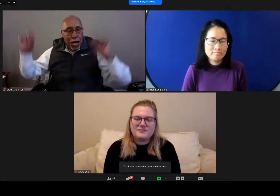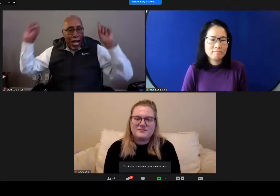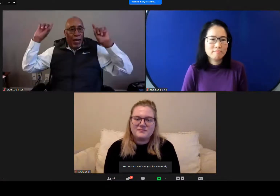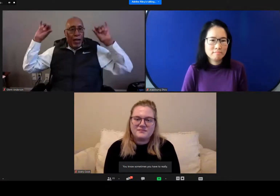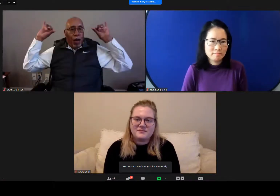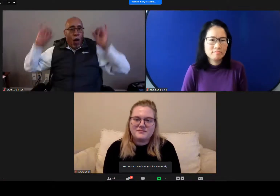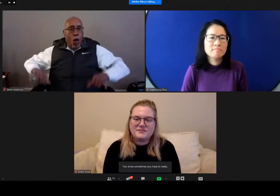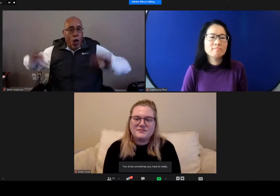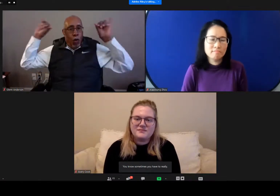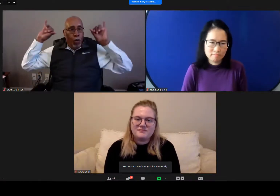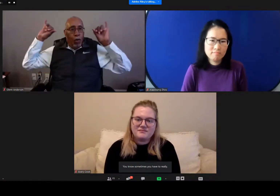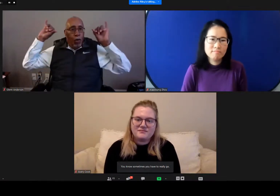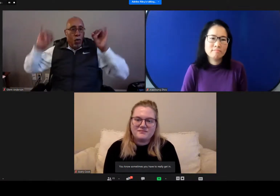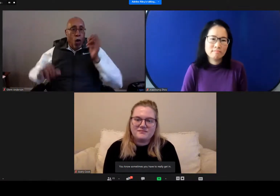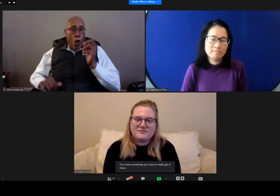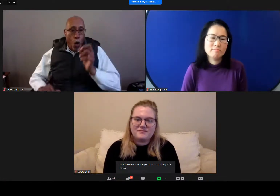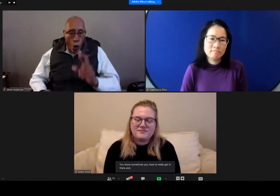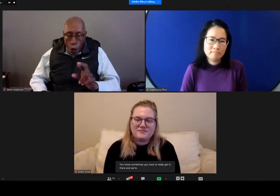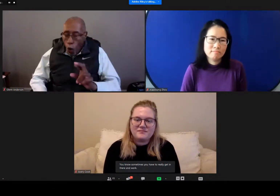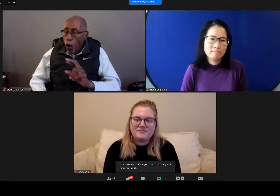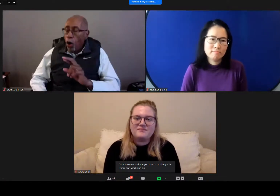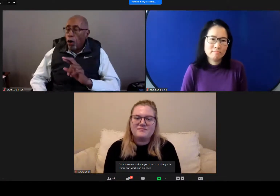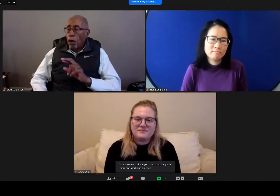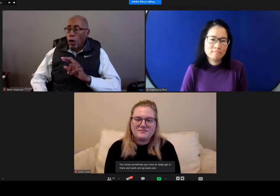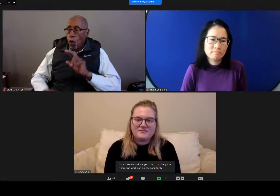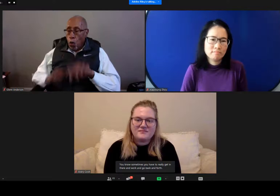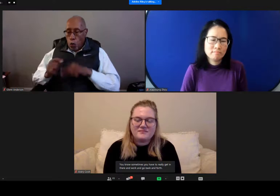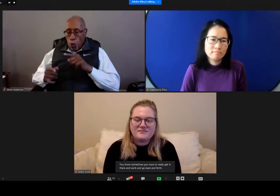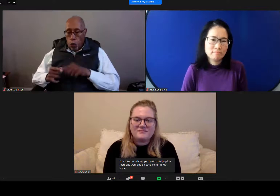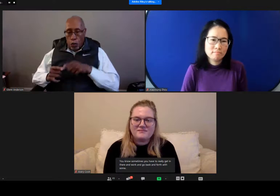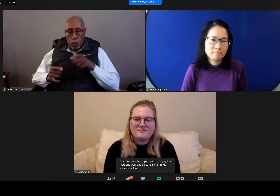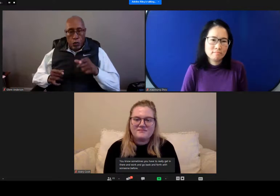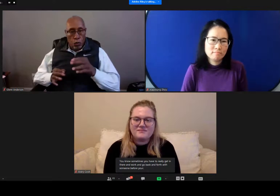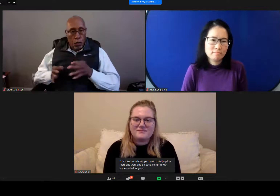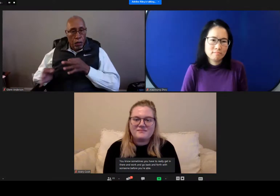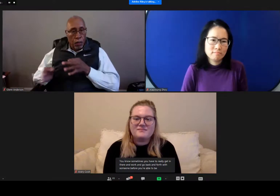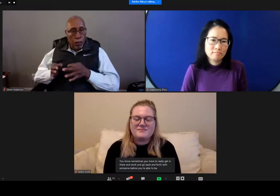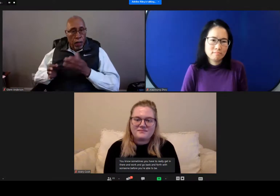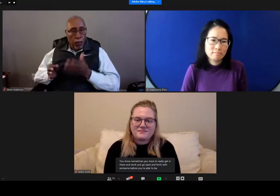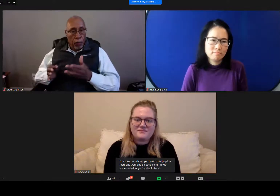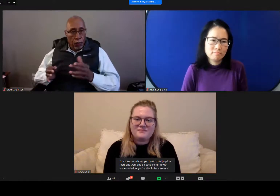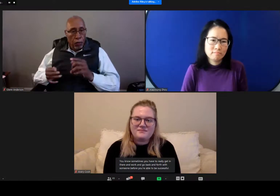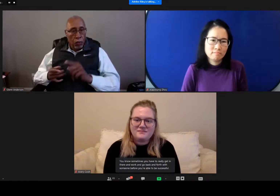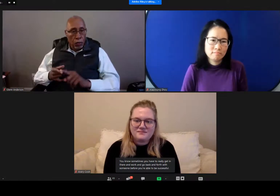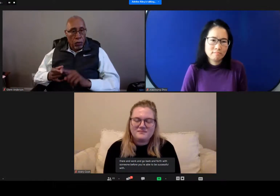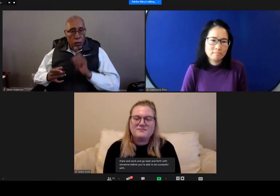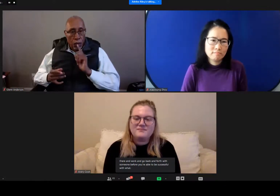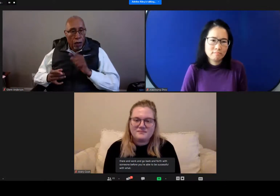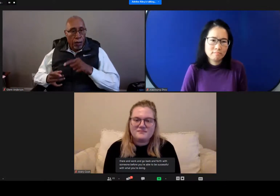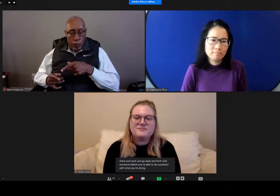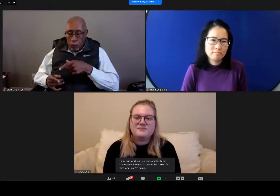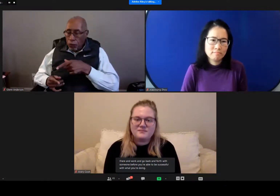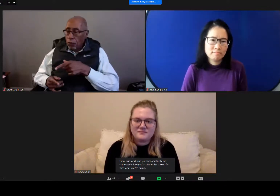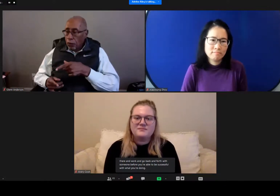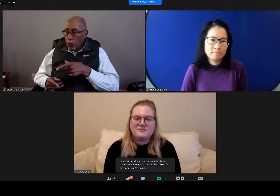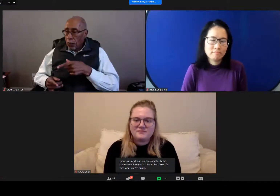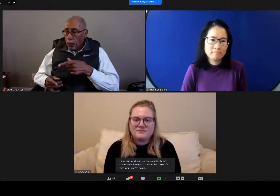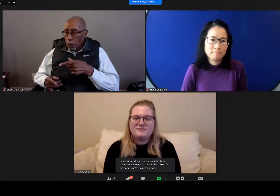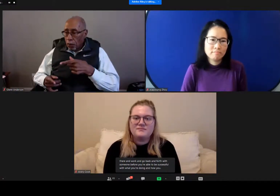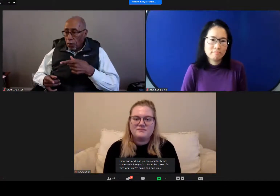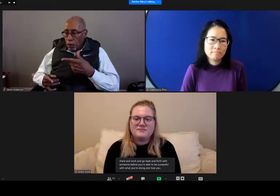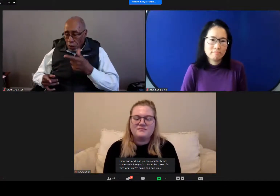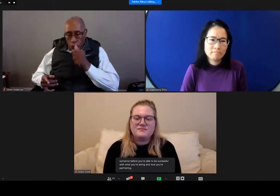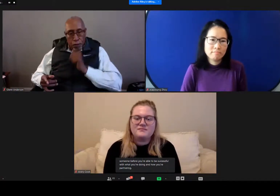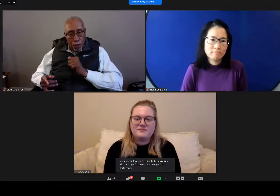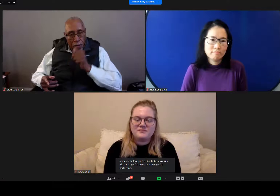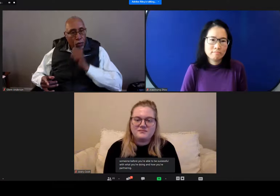really get in there and work and go back and forth with someone before you're able to be successful with what you're doing and how you're